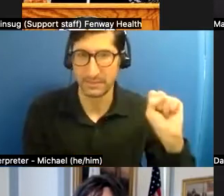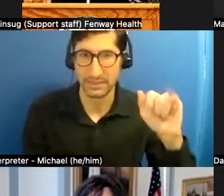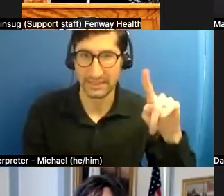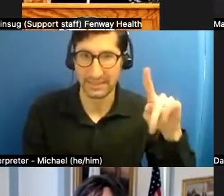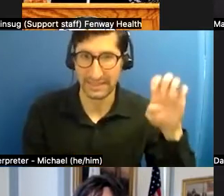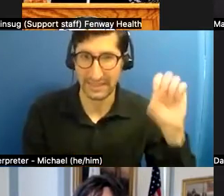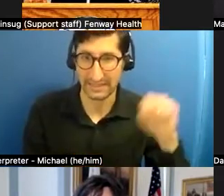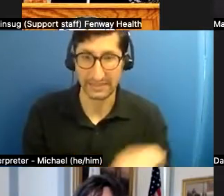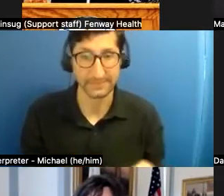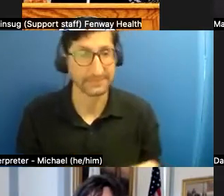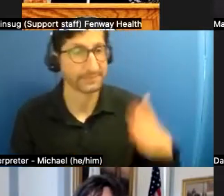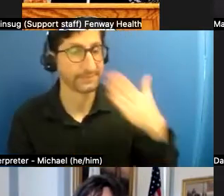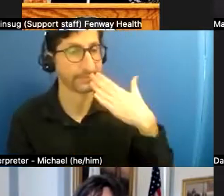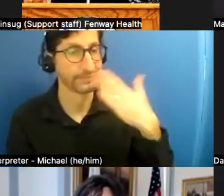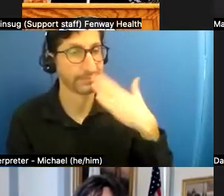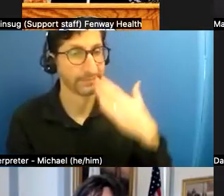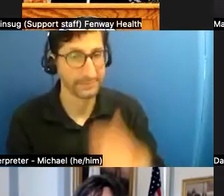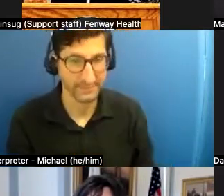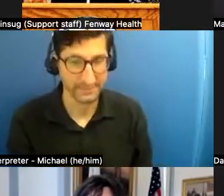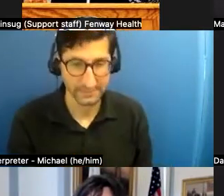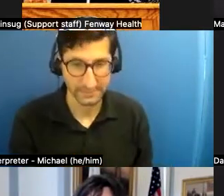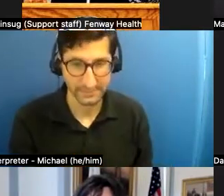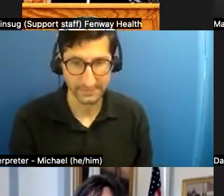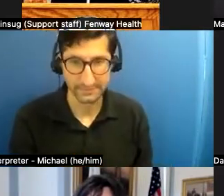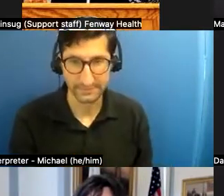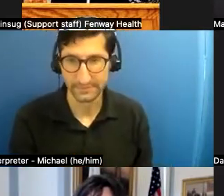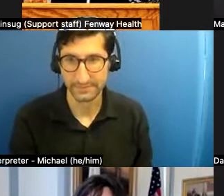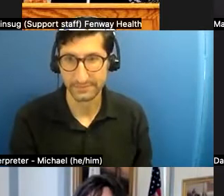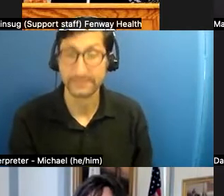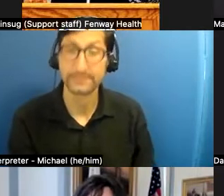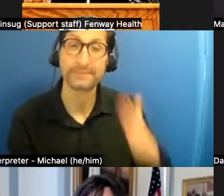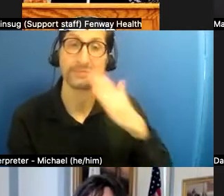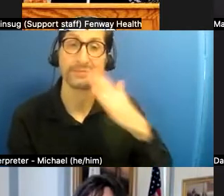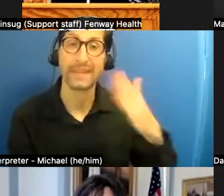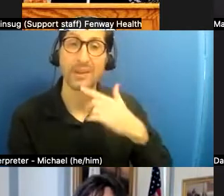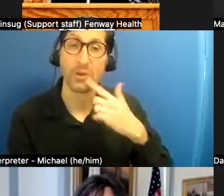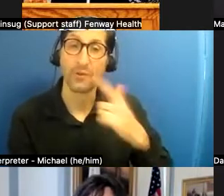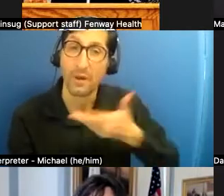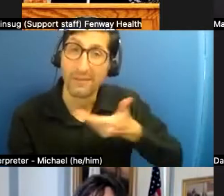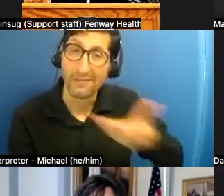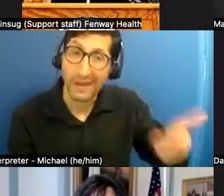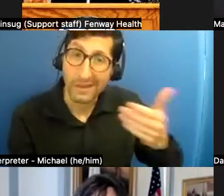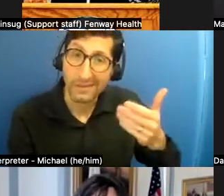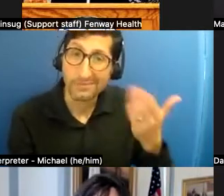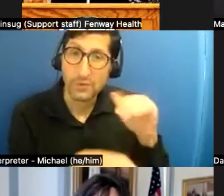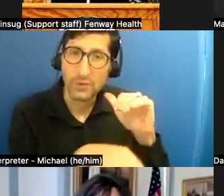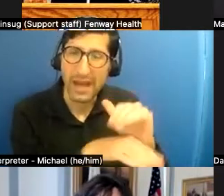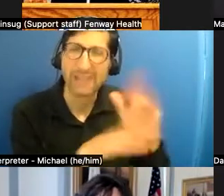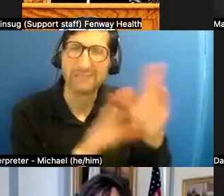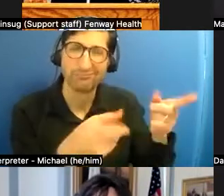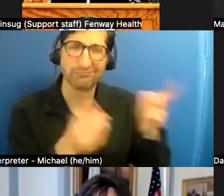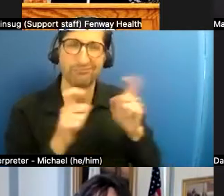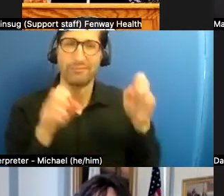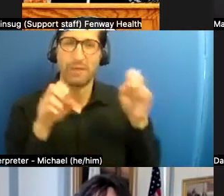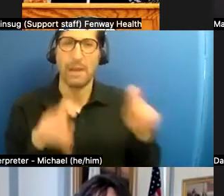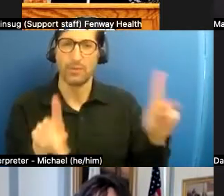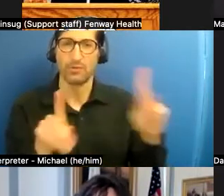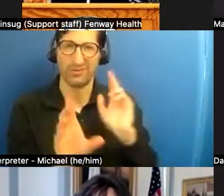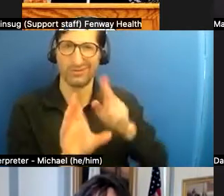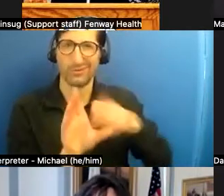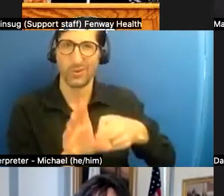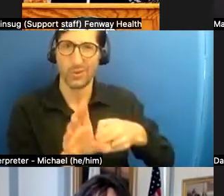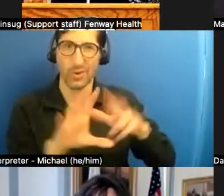Thank you, Carl. Thank you for having me here this evening and giving me the opportunity to be a part of this